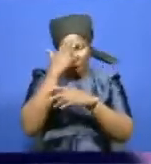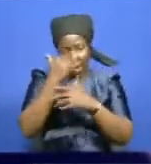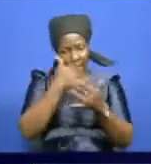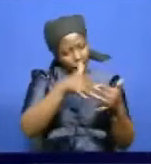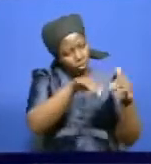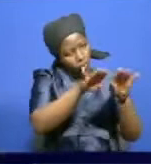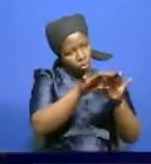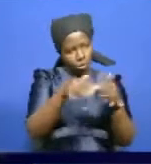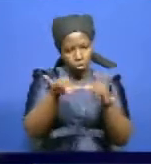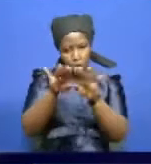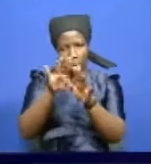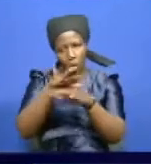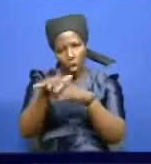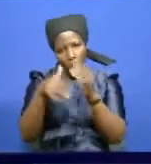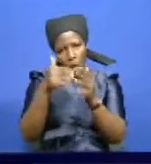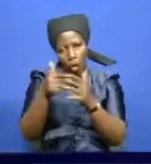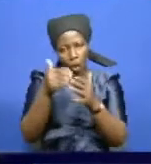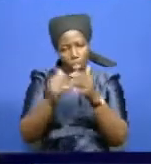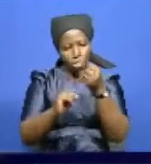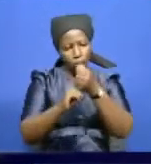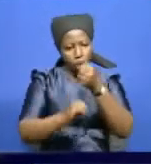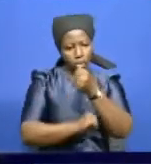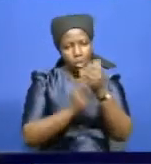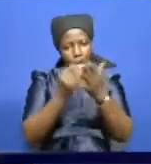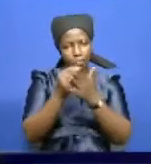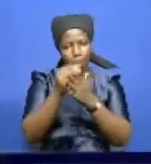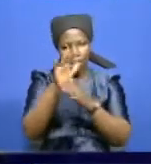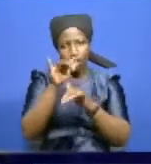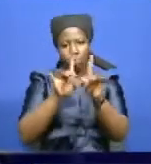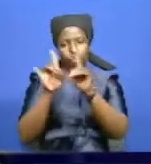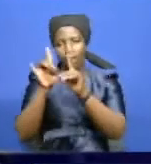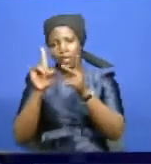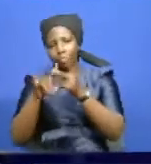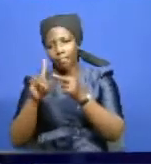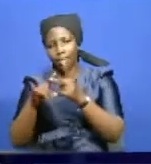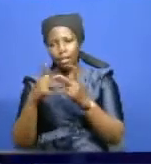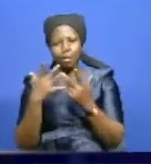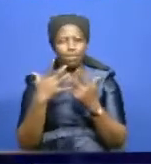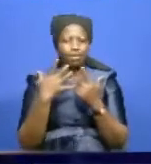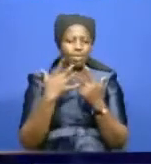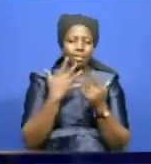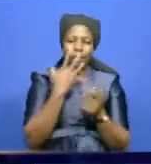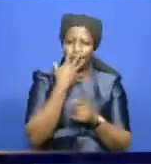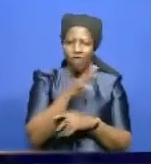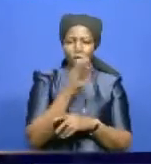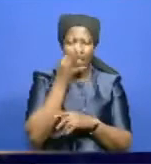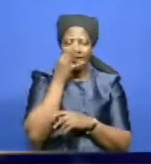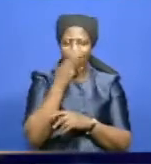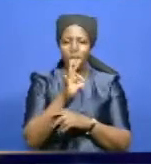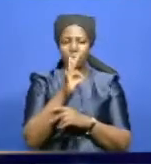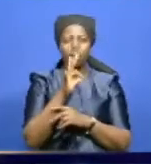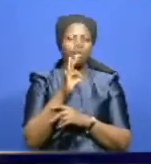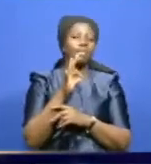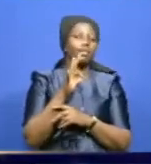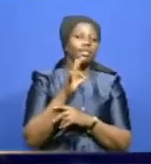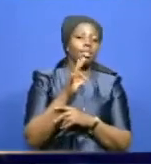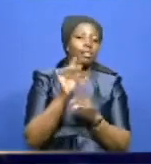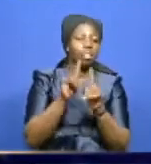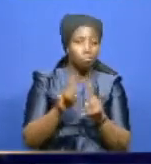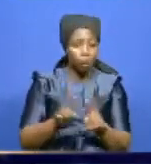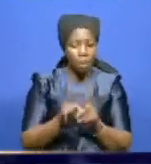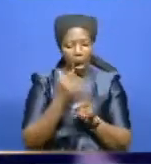the dollar revenues from tourism, horticulture, and then having a huge pressure in terms of